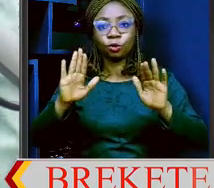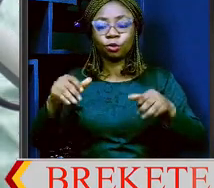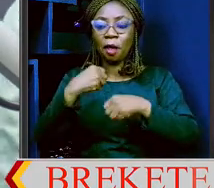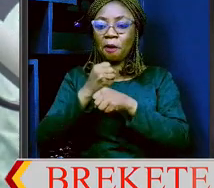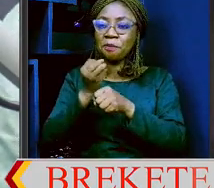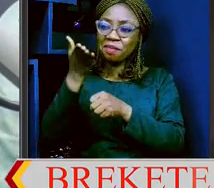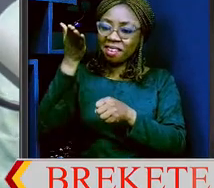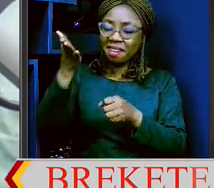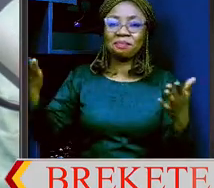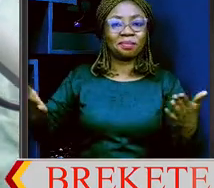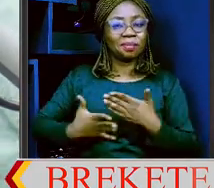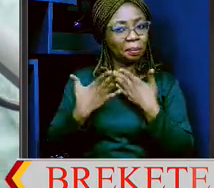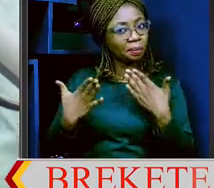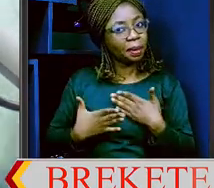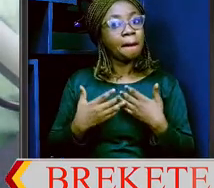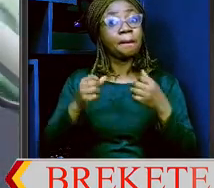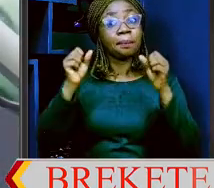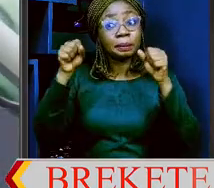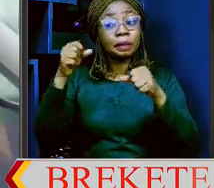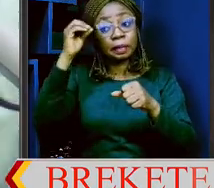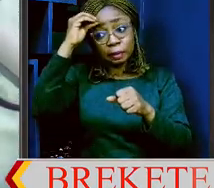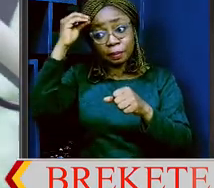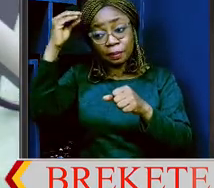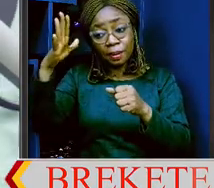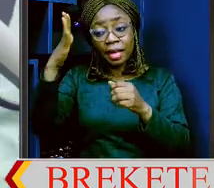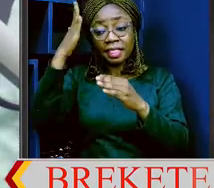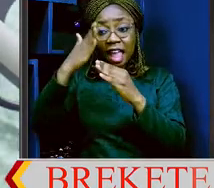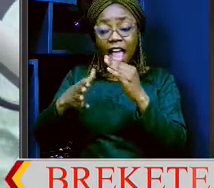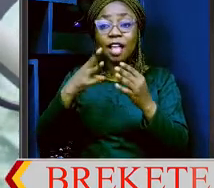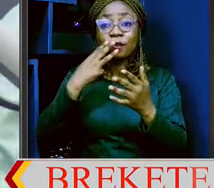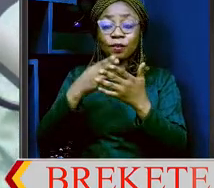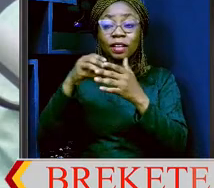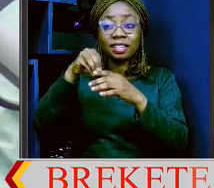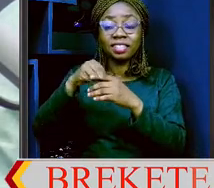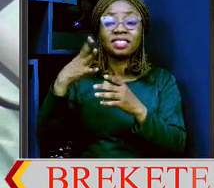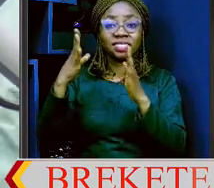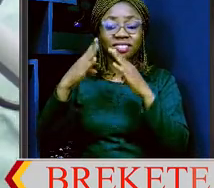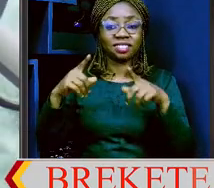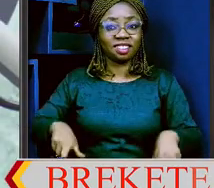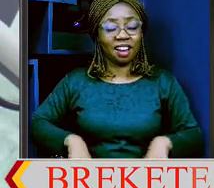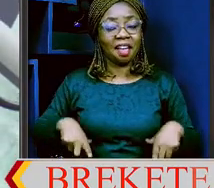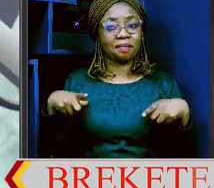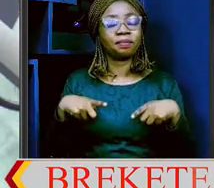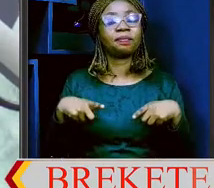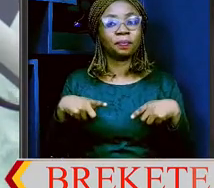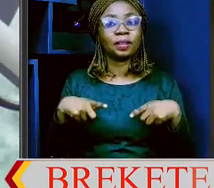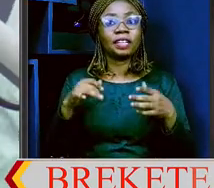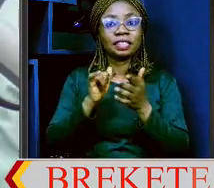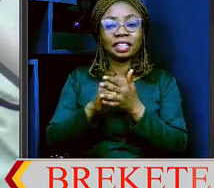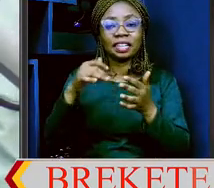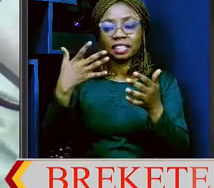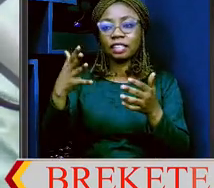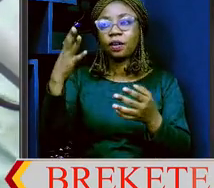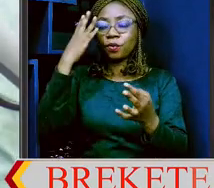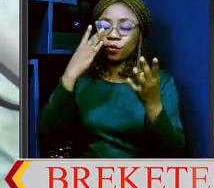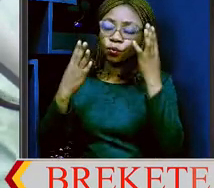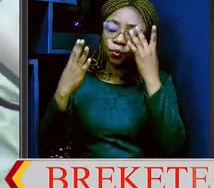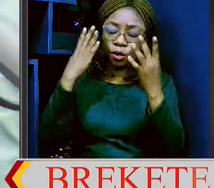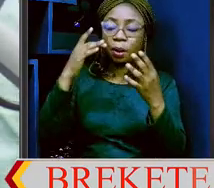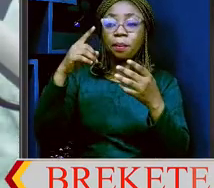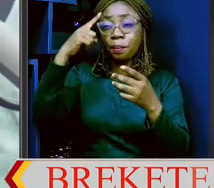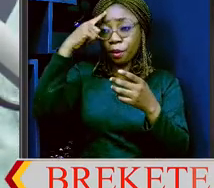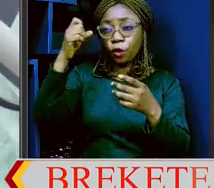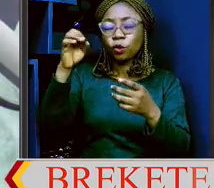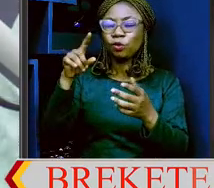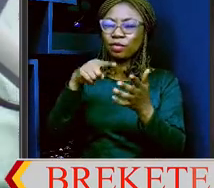him happy amen may this man end well in his life amen that thing where they worry I'm oh God because